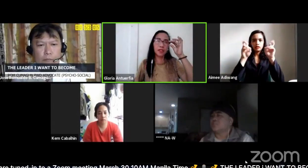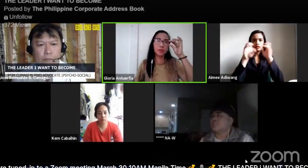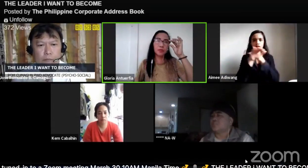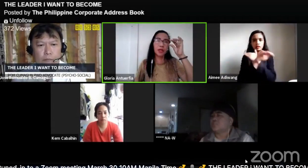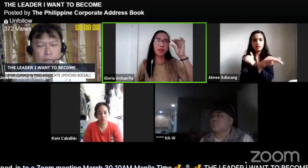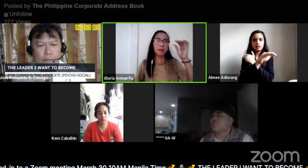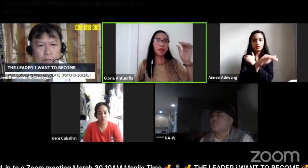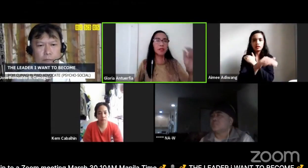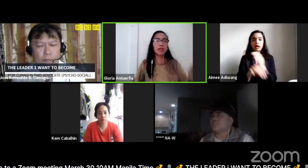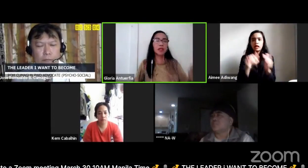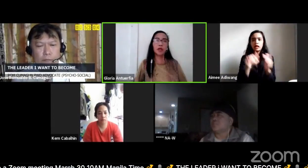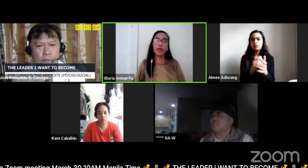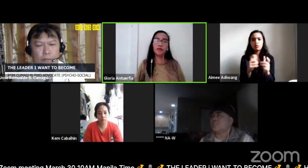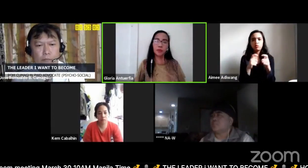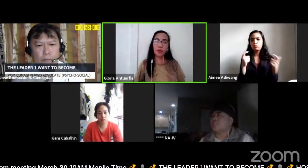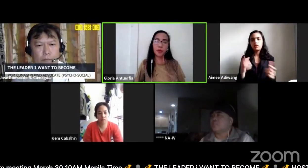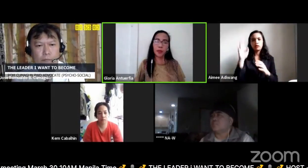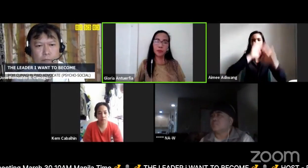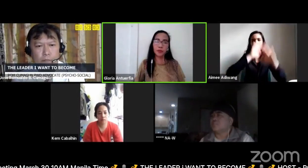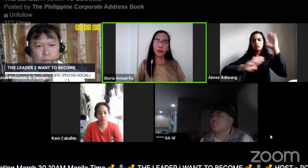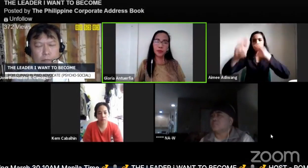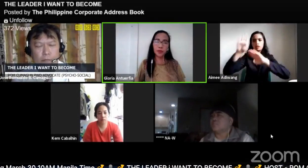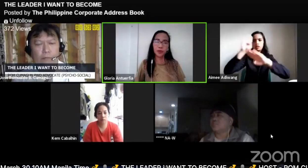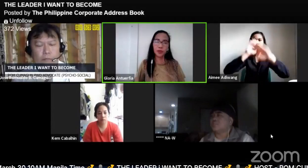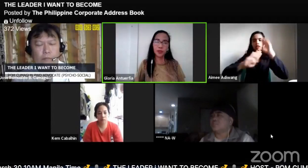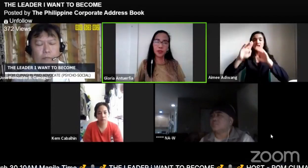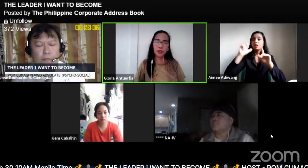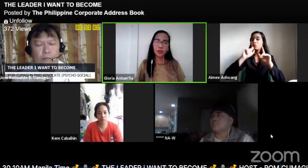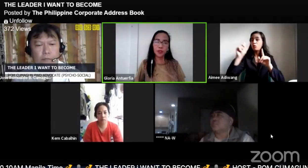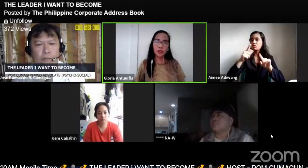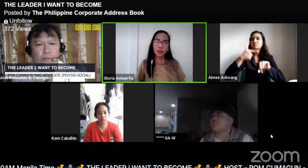one of the biggest problem is about livelihood program.